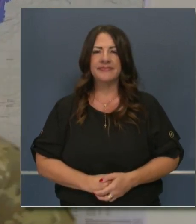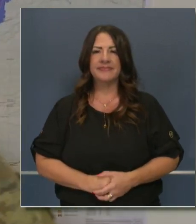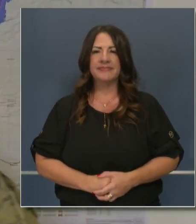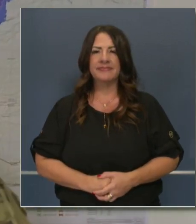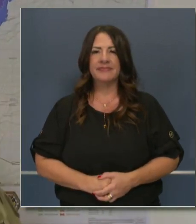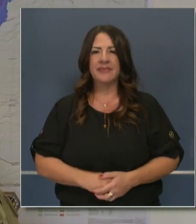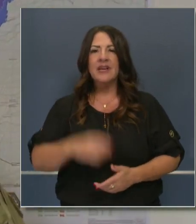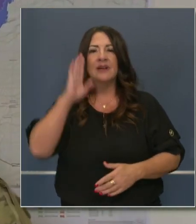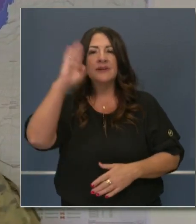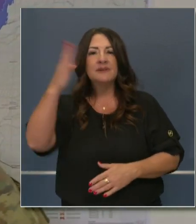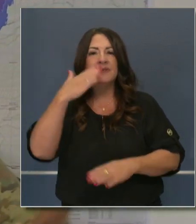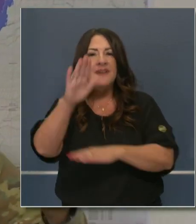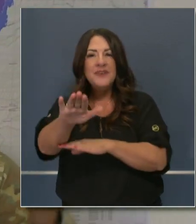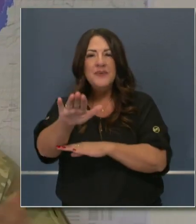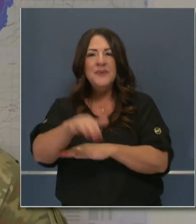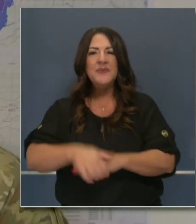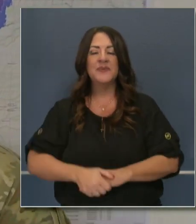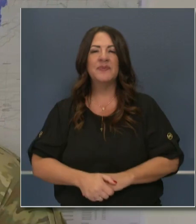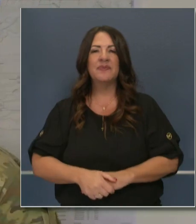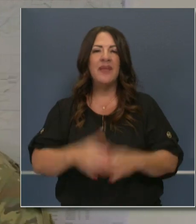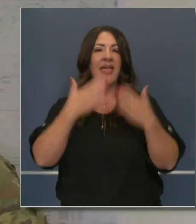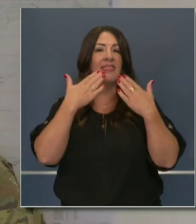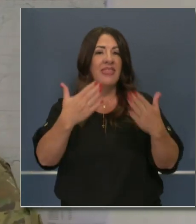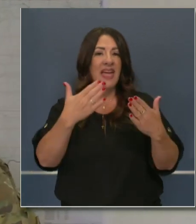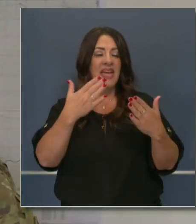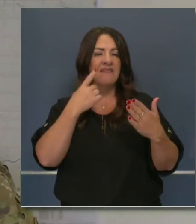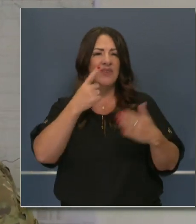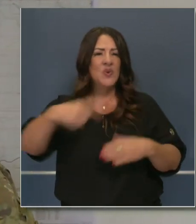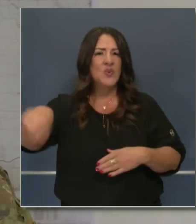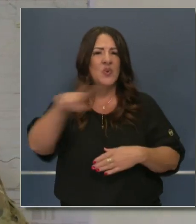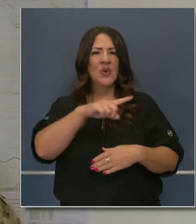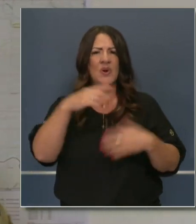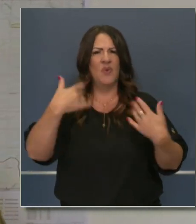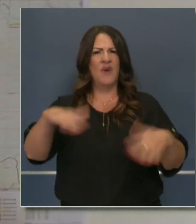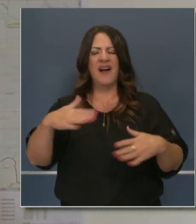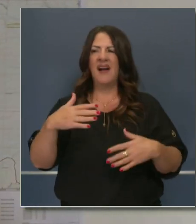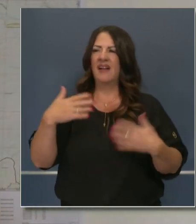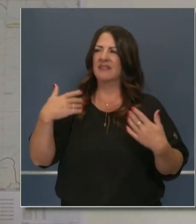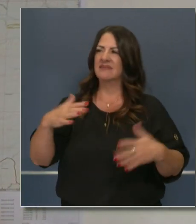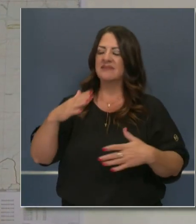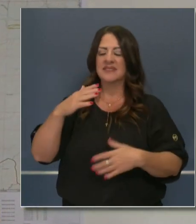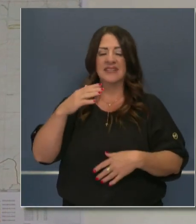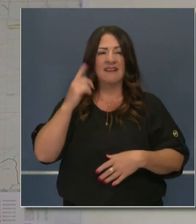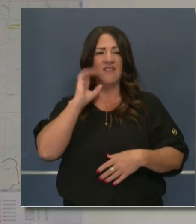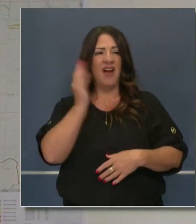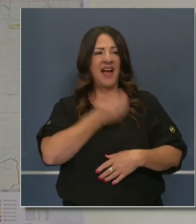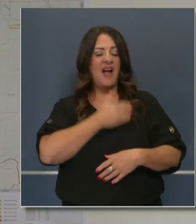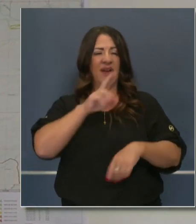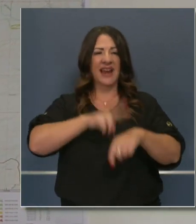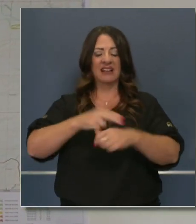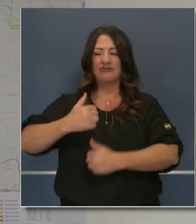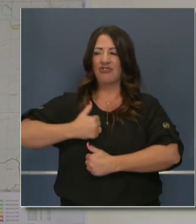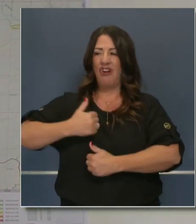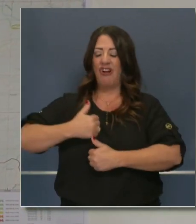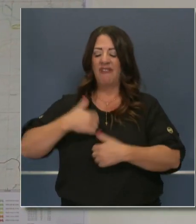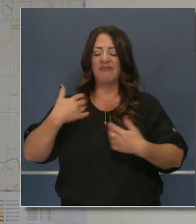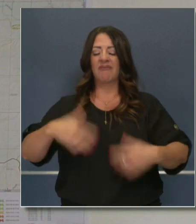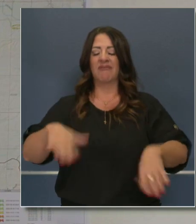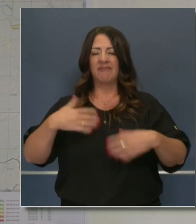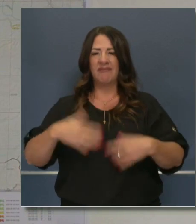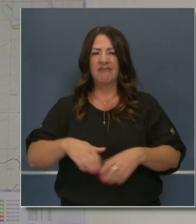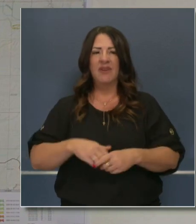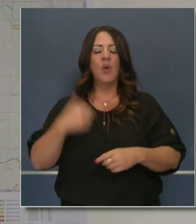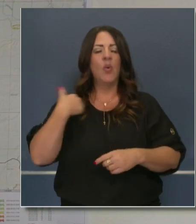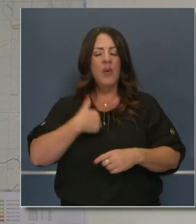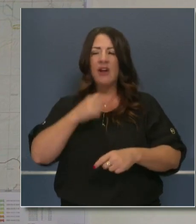Good afternoon, everybody. Like for everybody else, this has been a pretty interesting year for the Cal Guard. In addition to all of our overseas